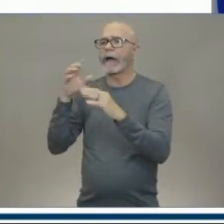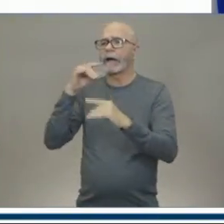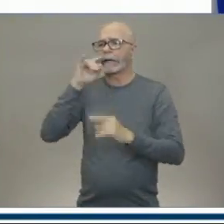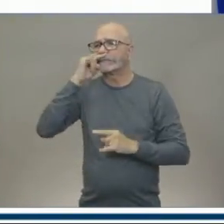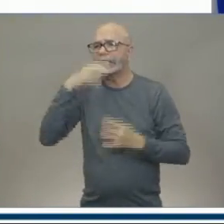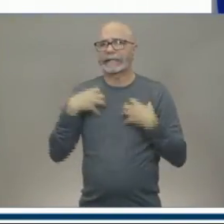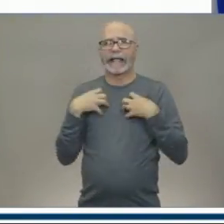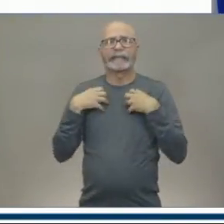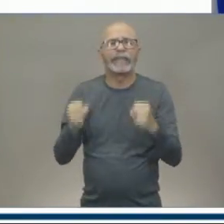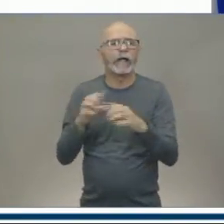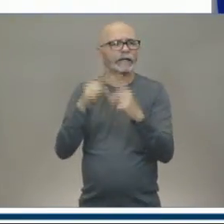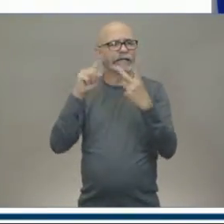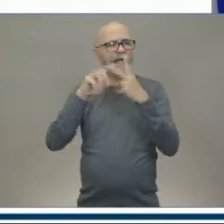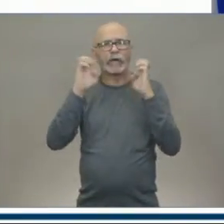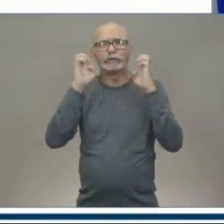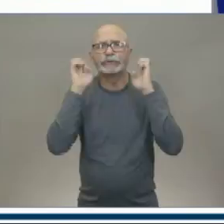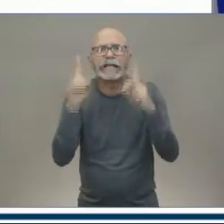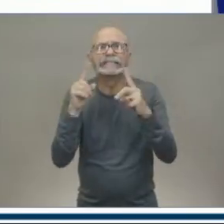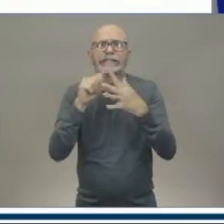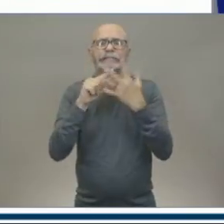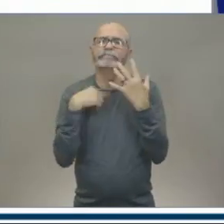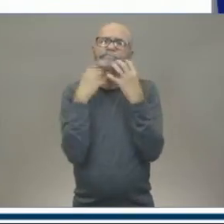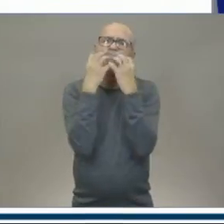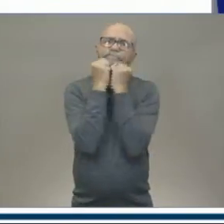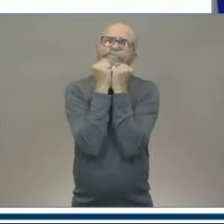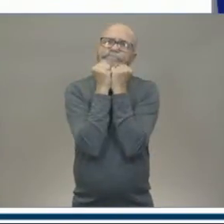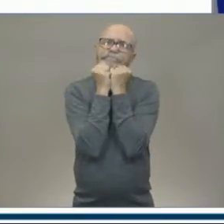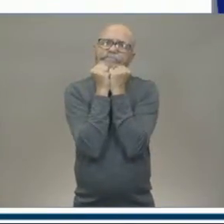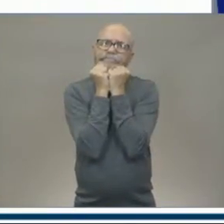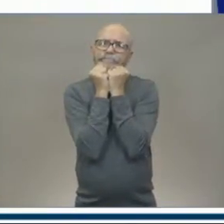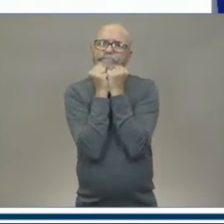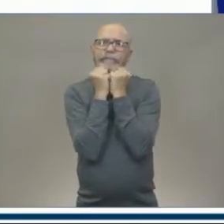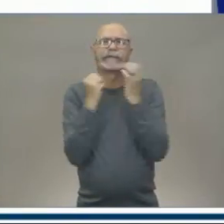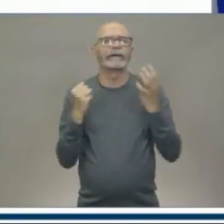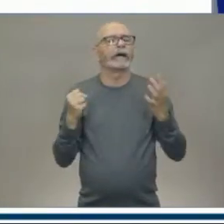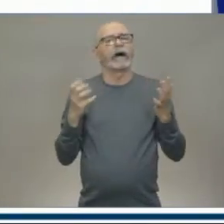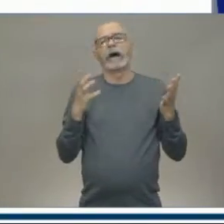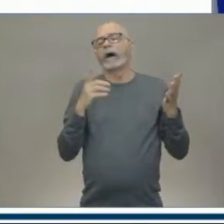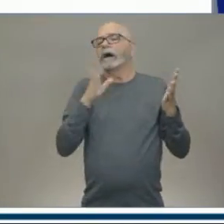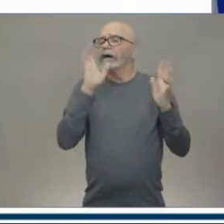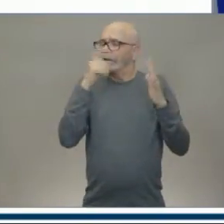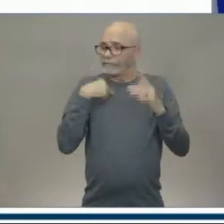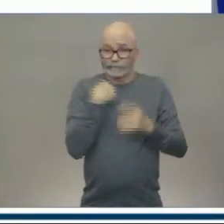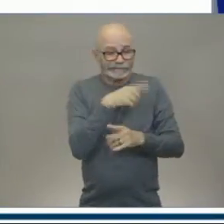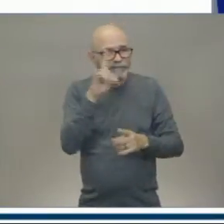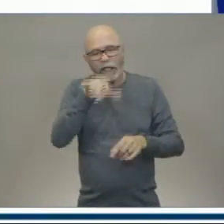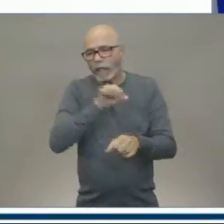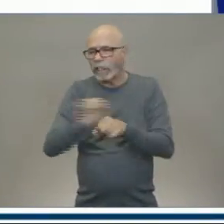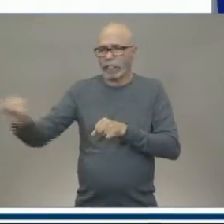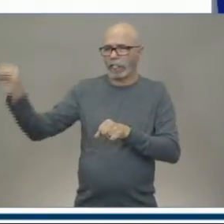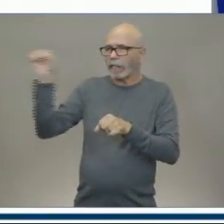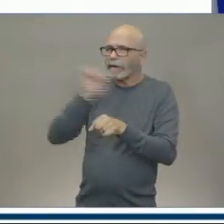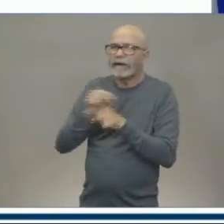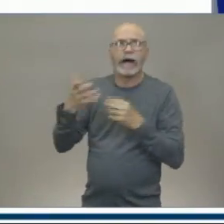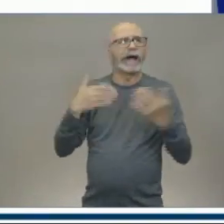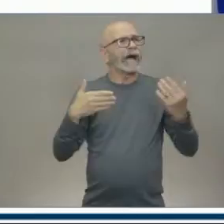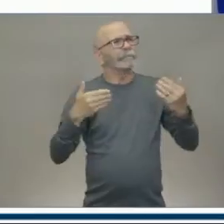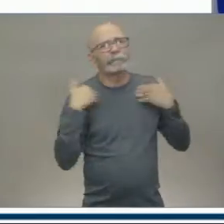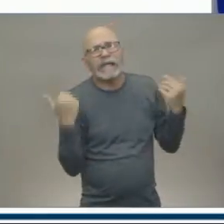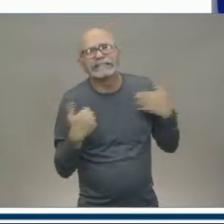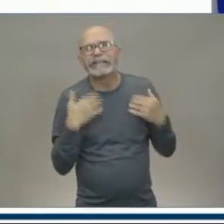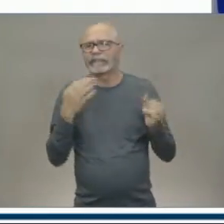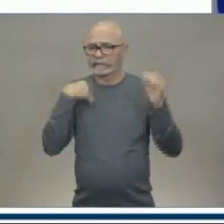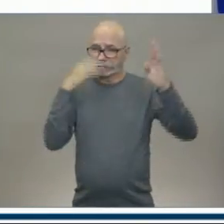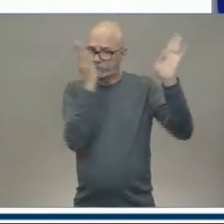beginning of this, back in March, when we shut our school system right down completely. We worked very hard, the minister and his department, over the summer